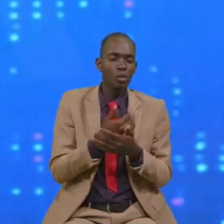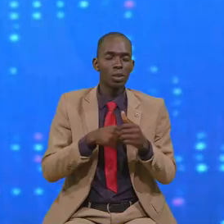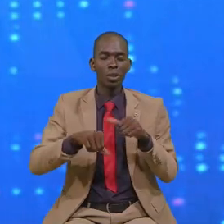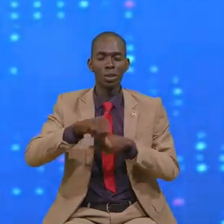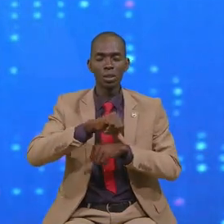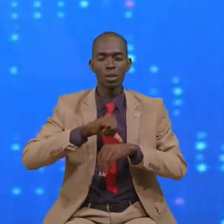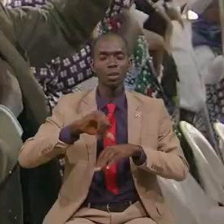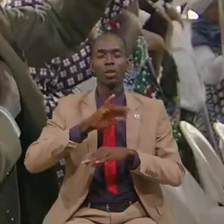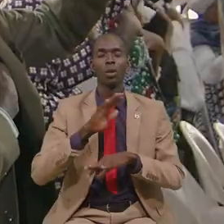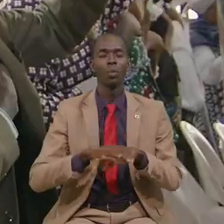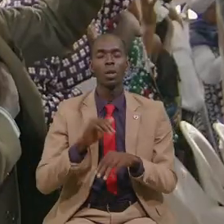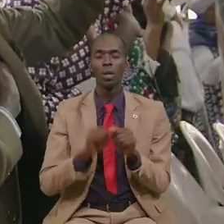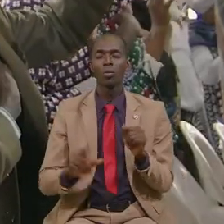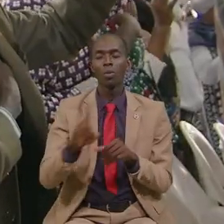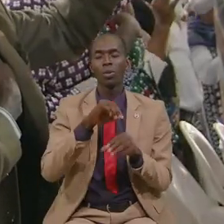upon everyone.